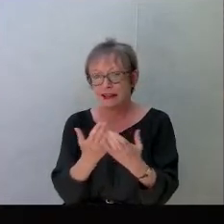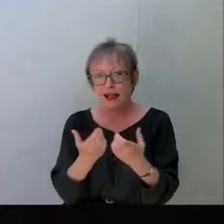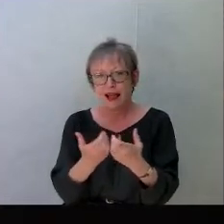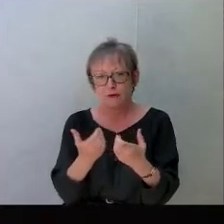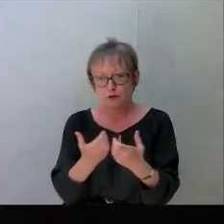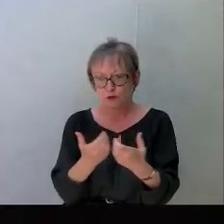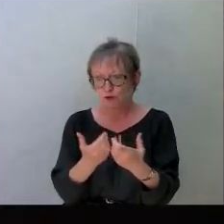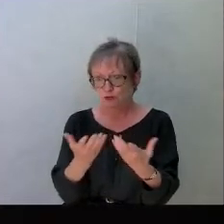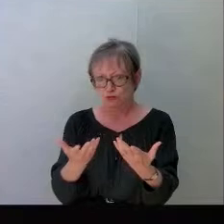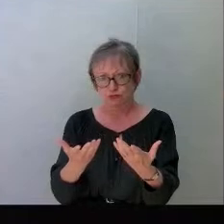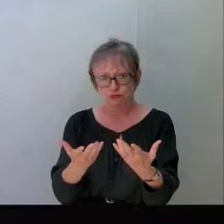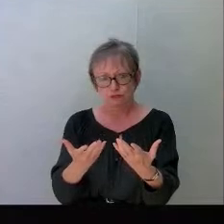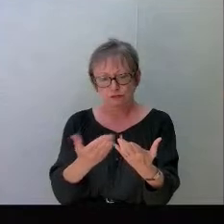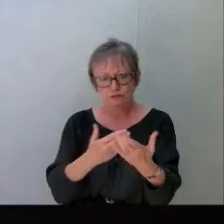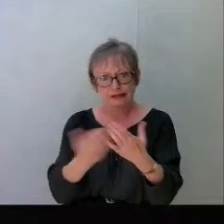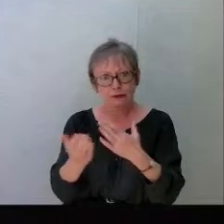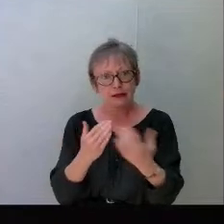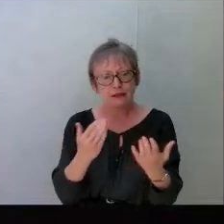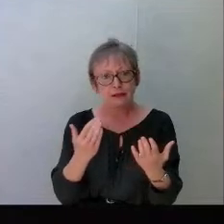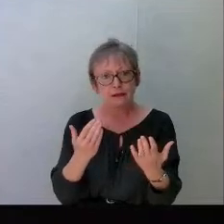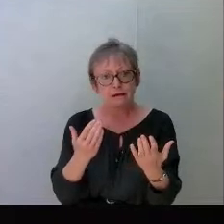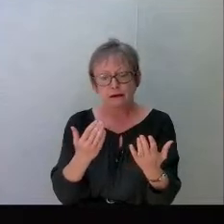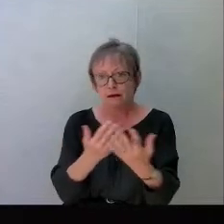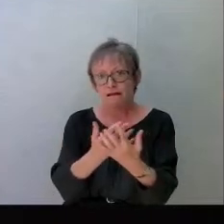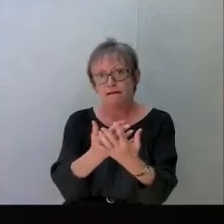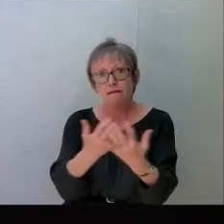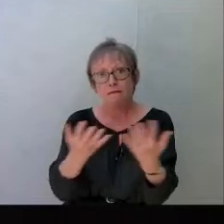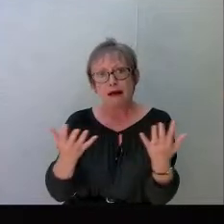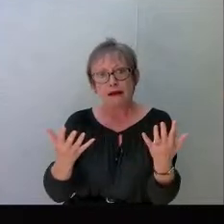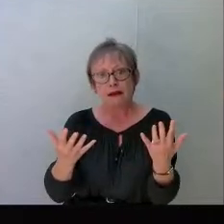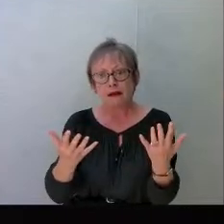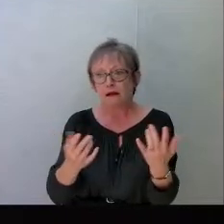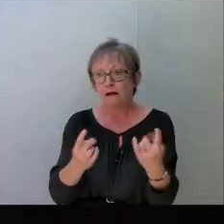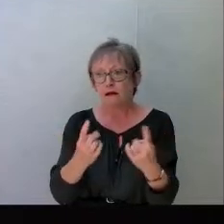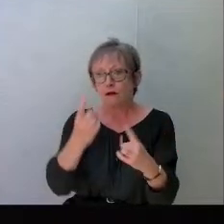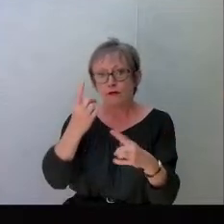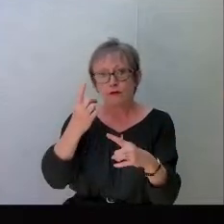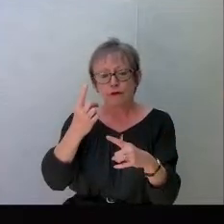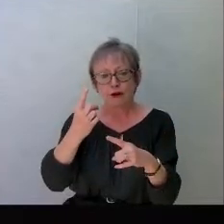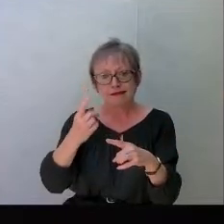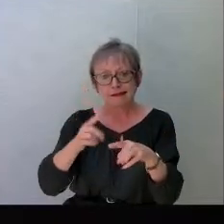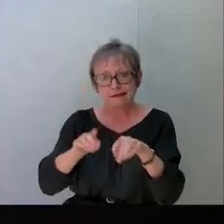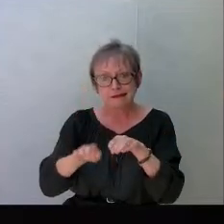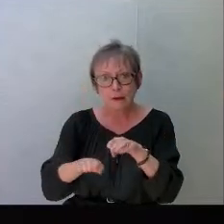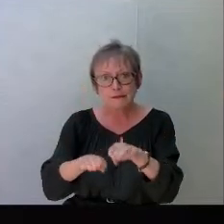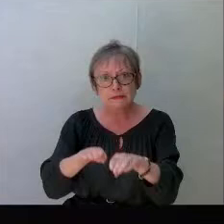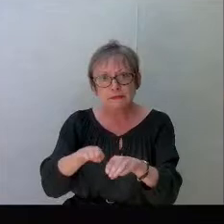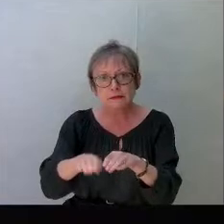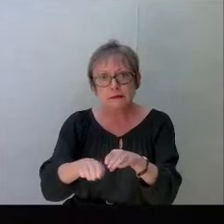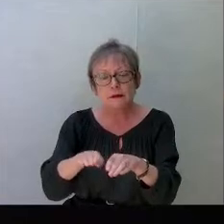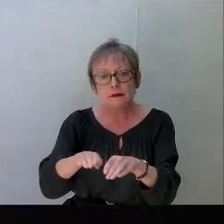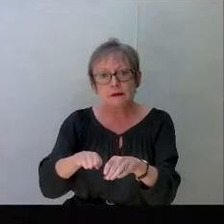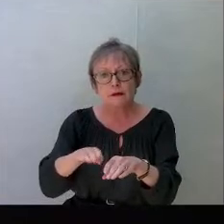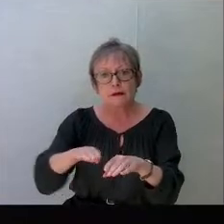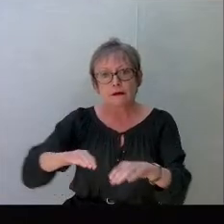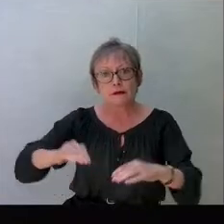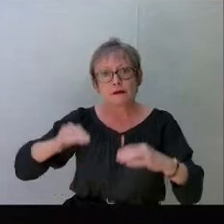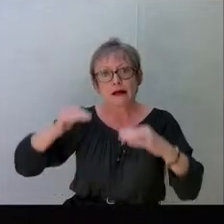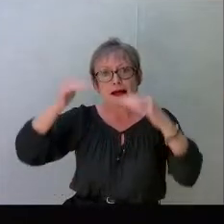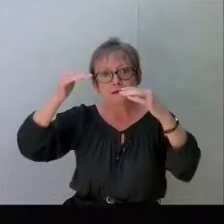had to deal with, for many of you, your first steps into growing